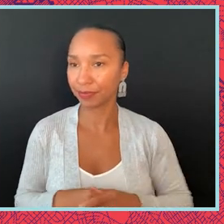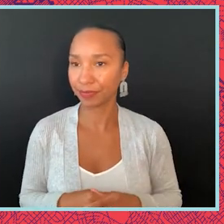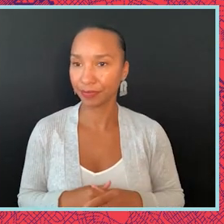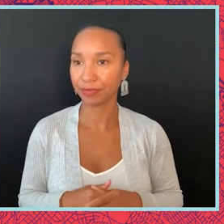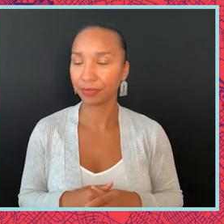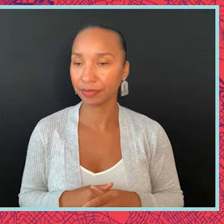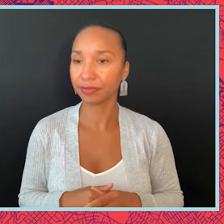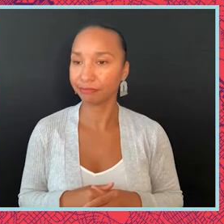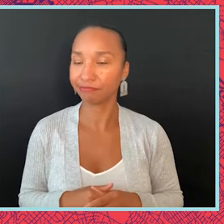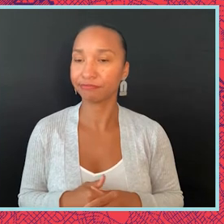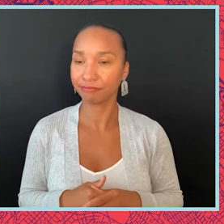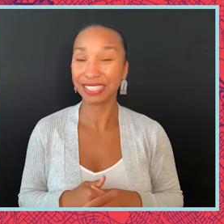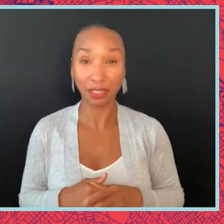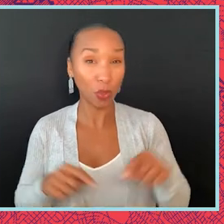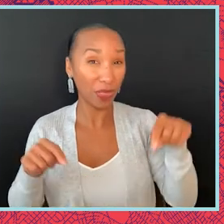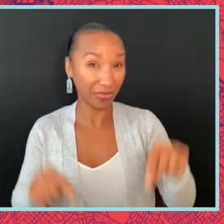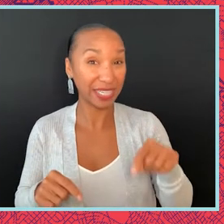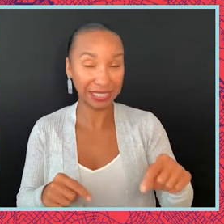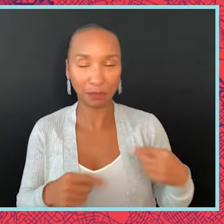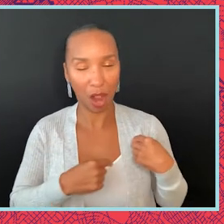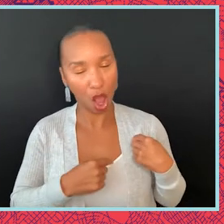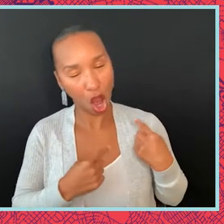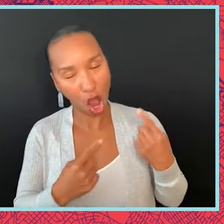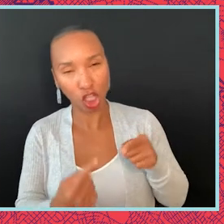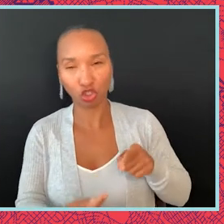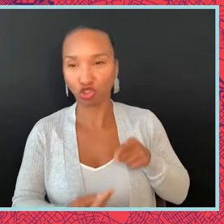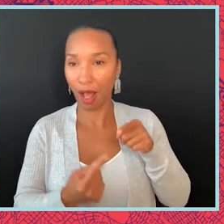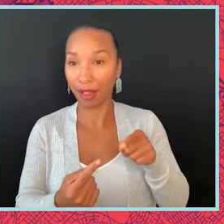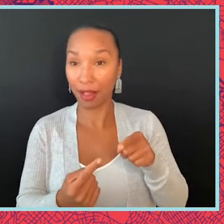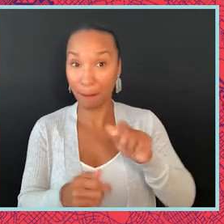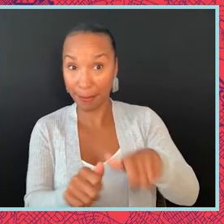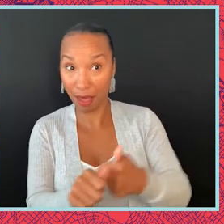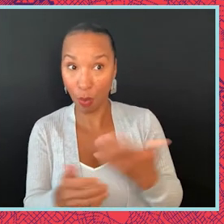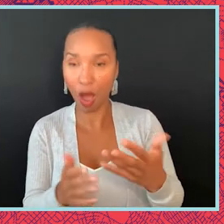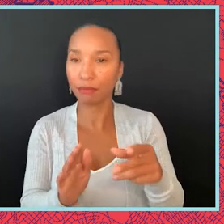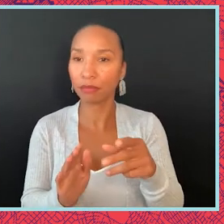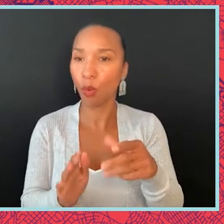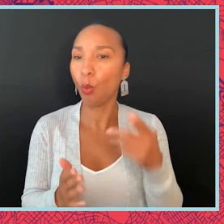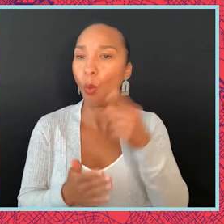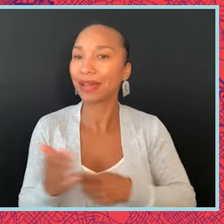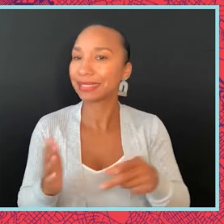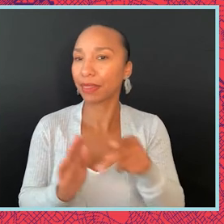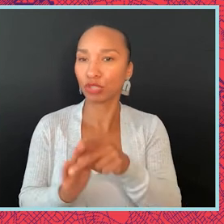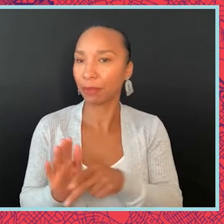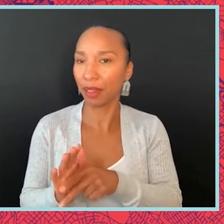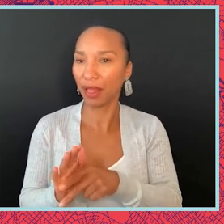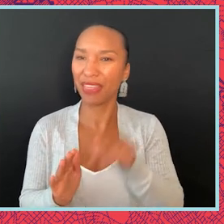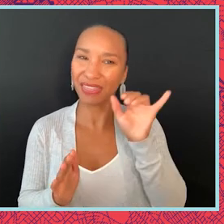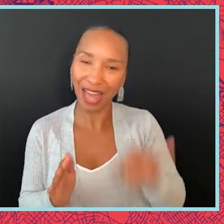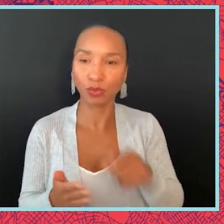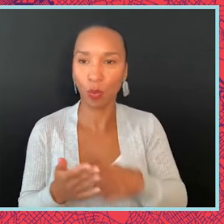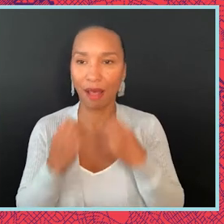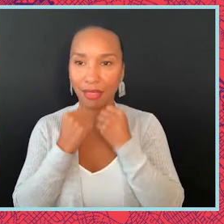Act. And so, you know, this is a long struggle, and it's a struggle about principle. And that's one of the things I